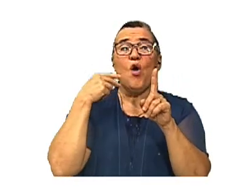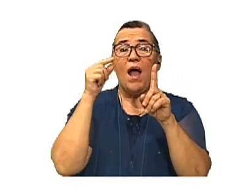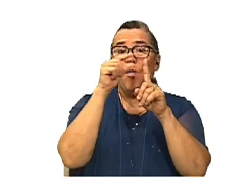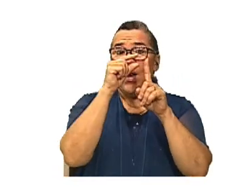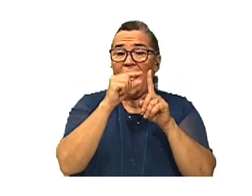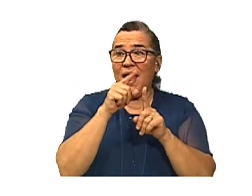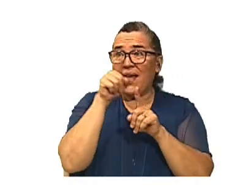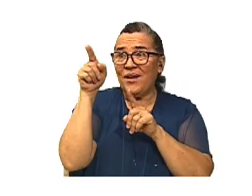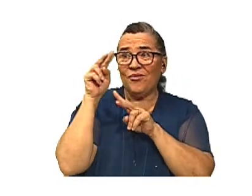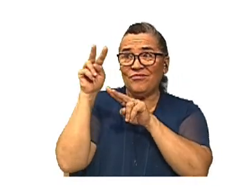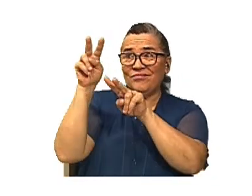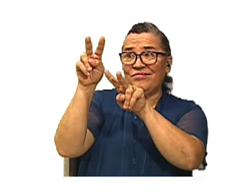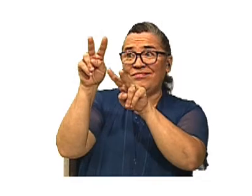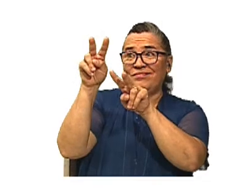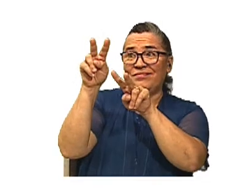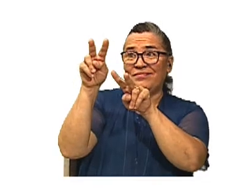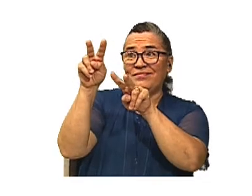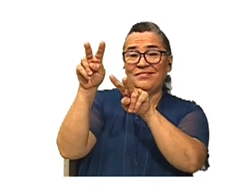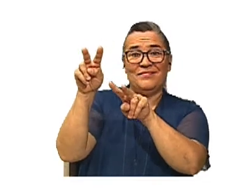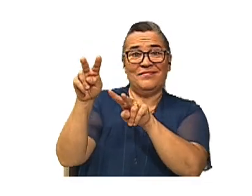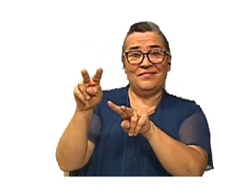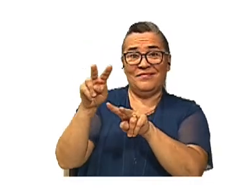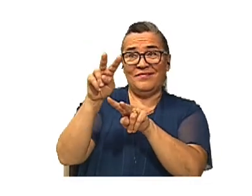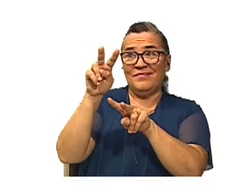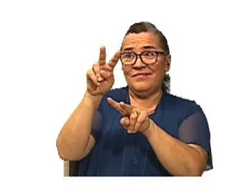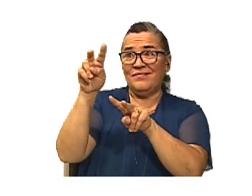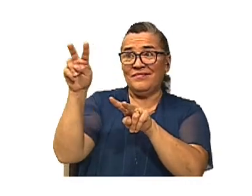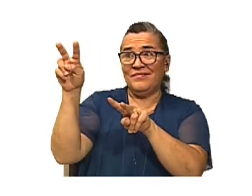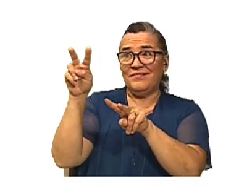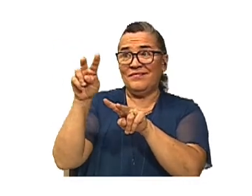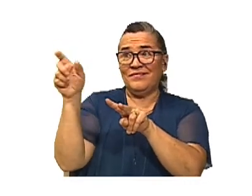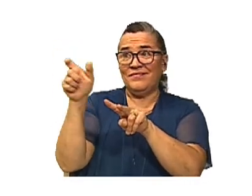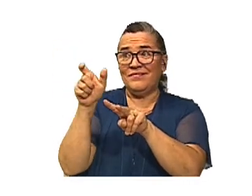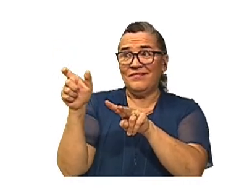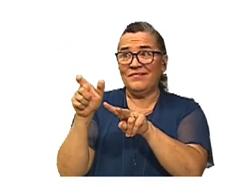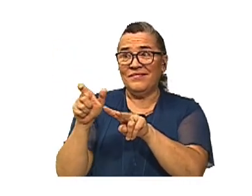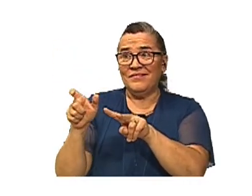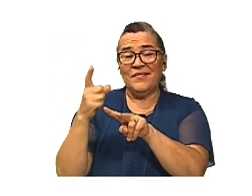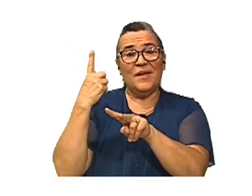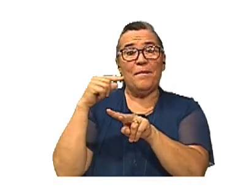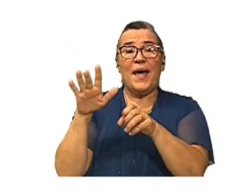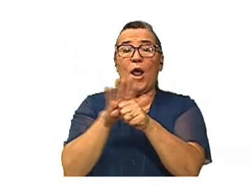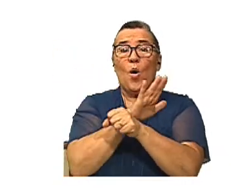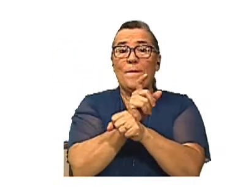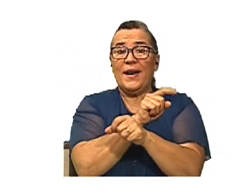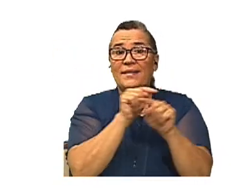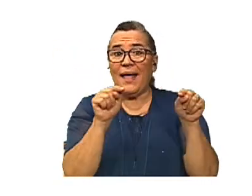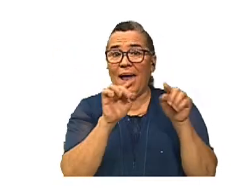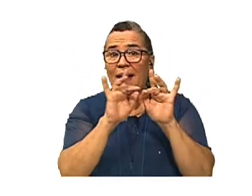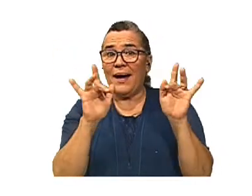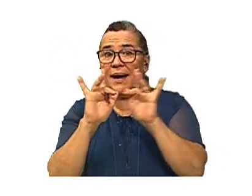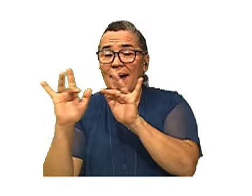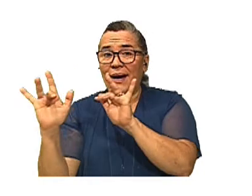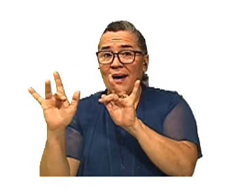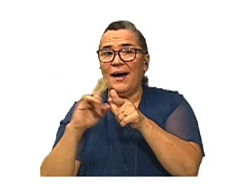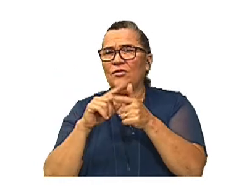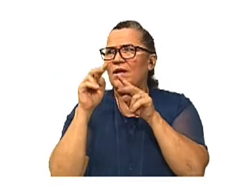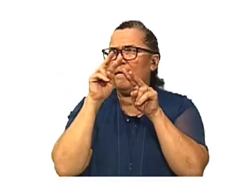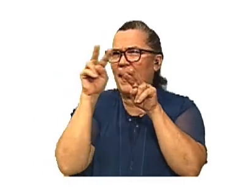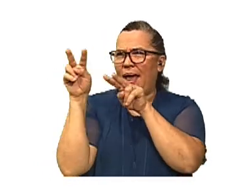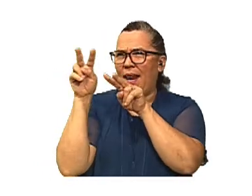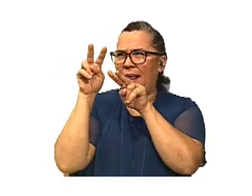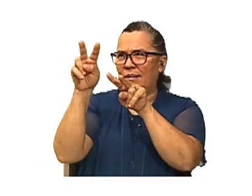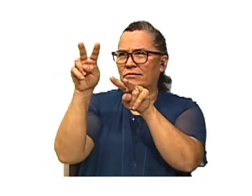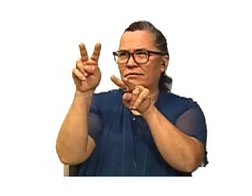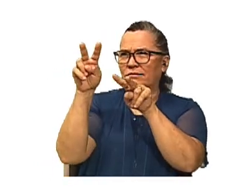already reviewed, and we're going to use it for completing the blanks. Look at them. Okay, and then we're going to use